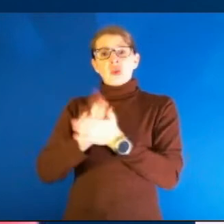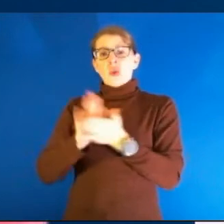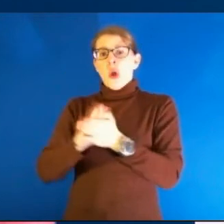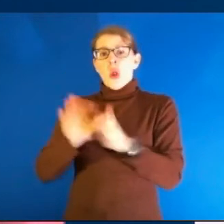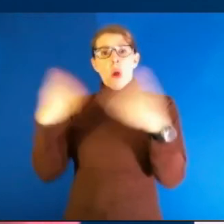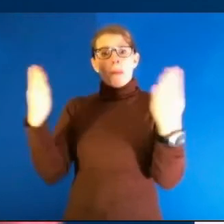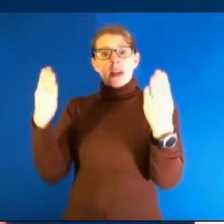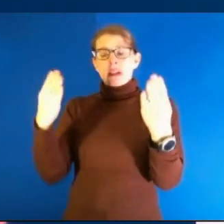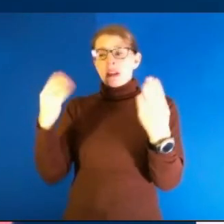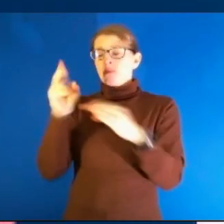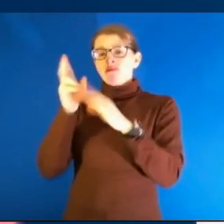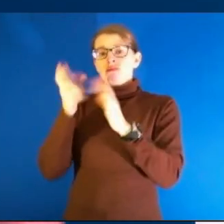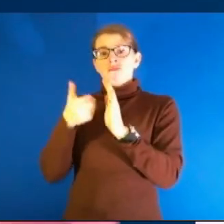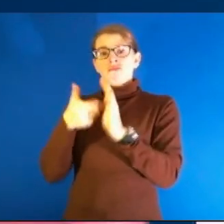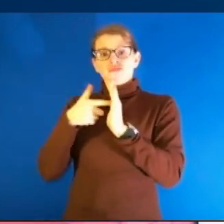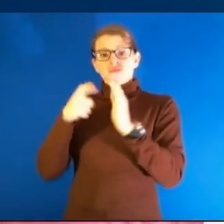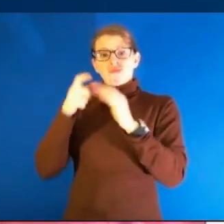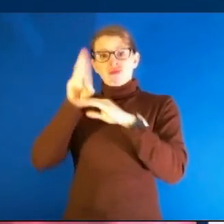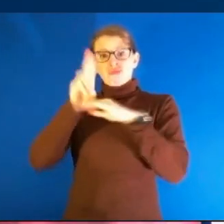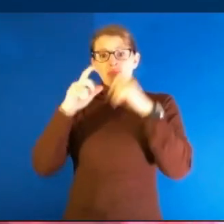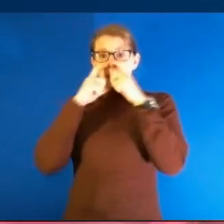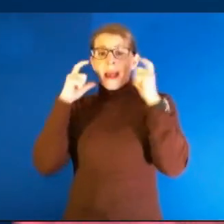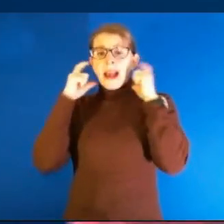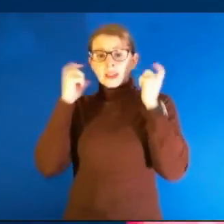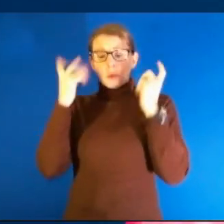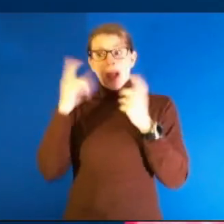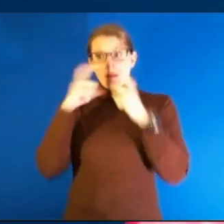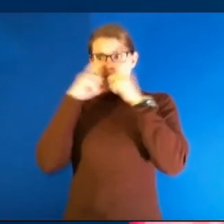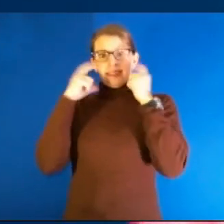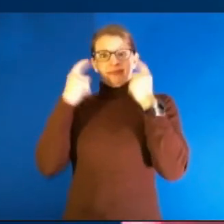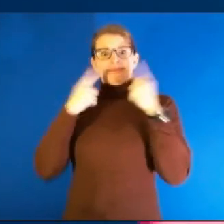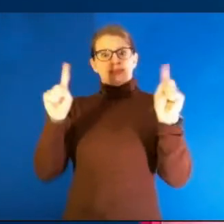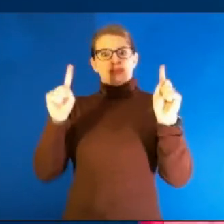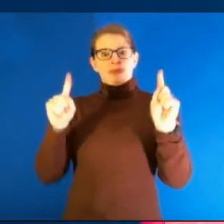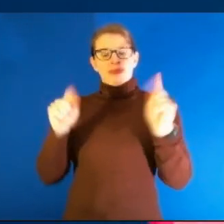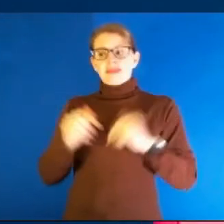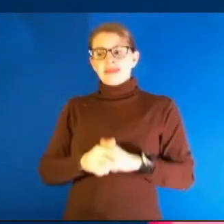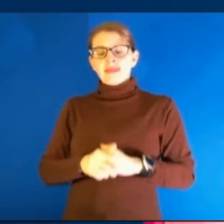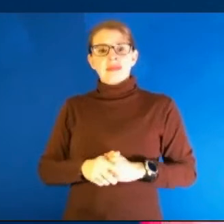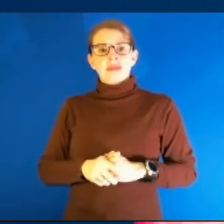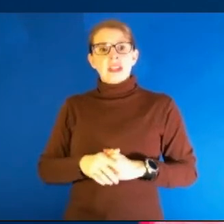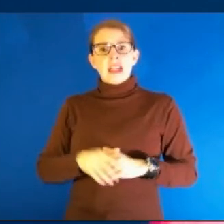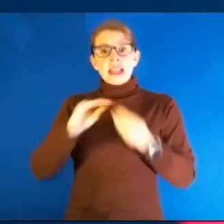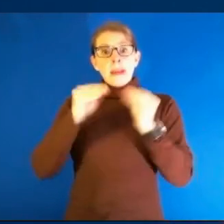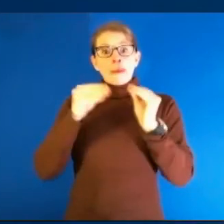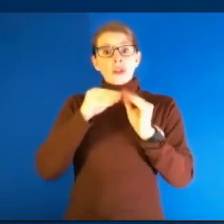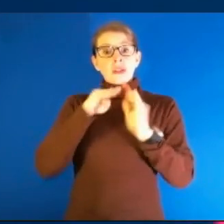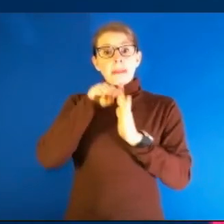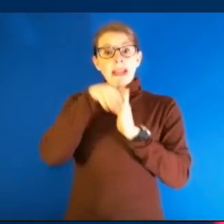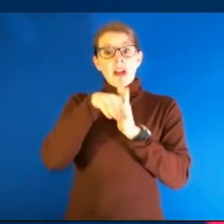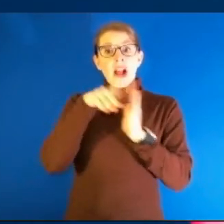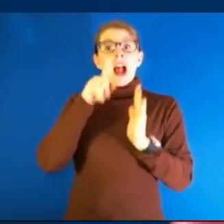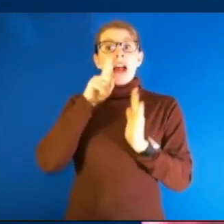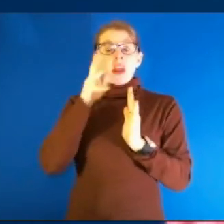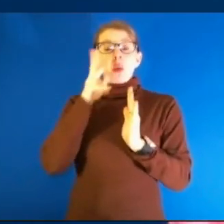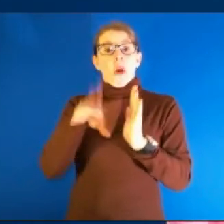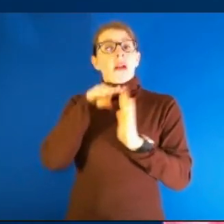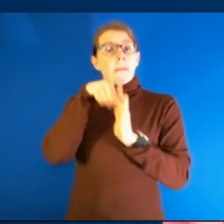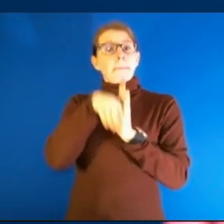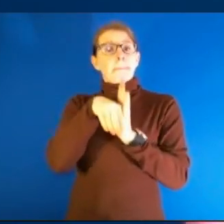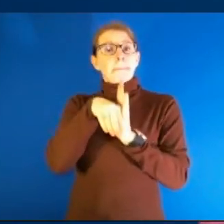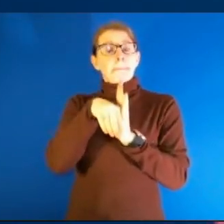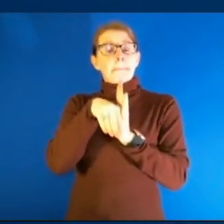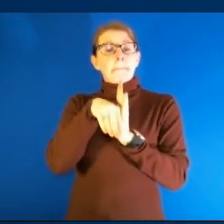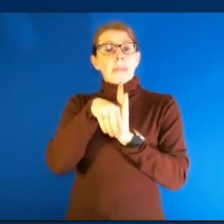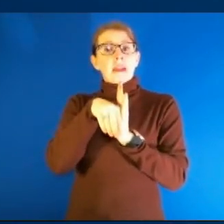in school. Oh, wait, masking works. And then the second thing is, as the numbers come down, and I think they are going to come down, then I think we